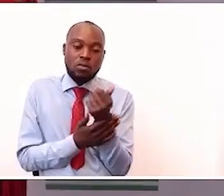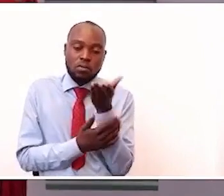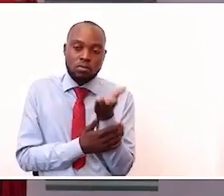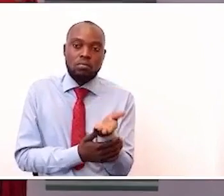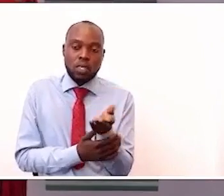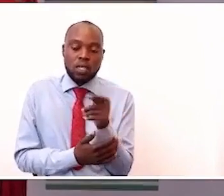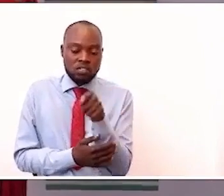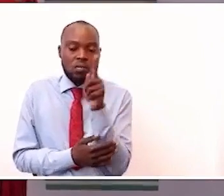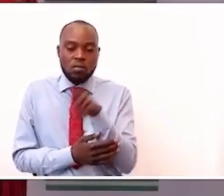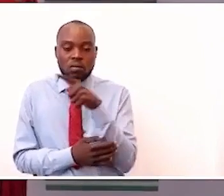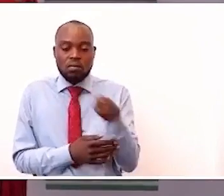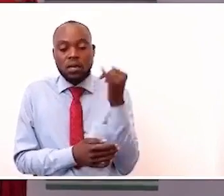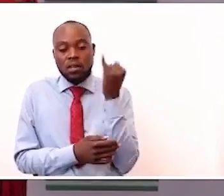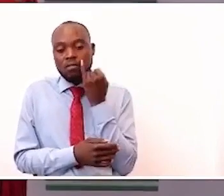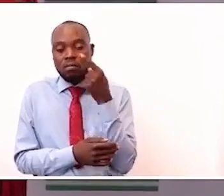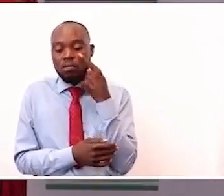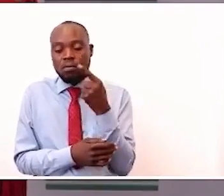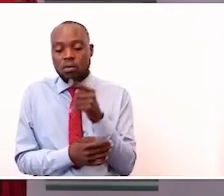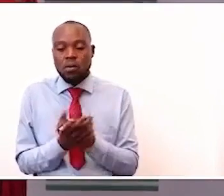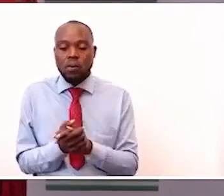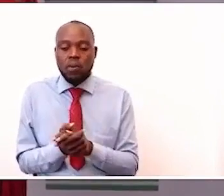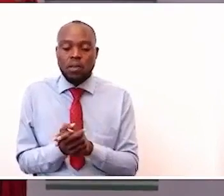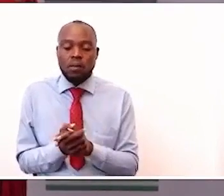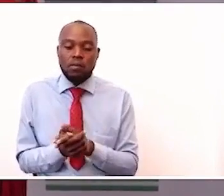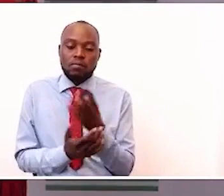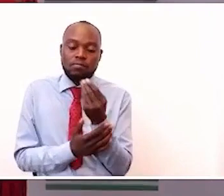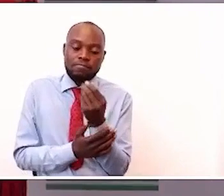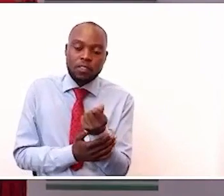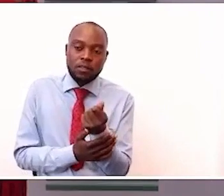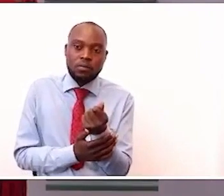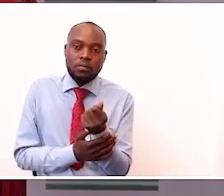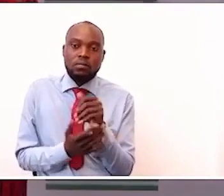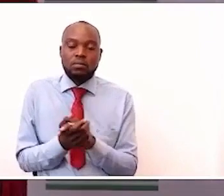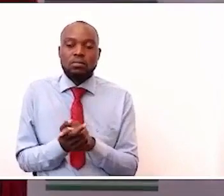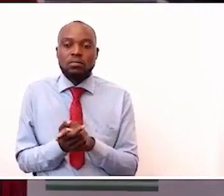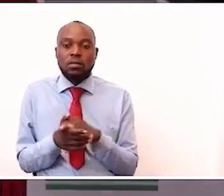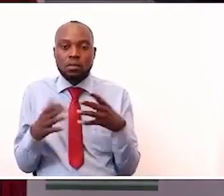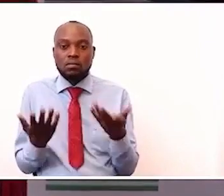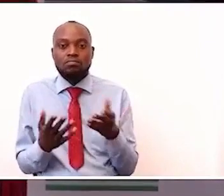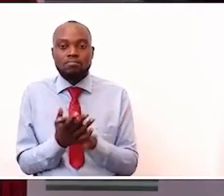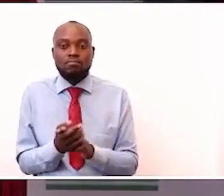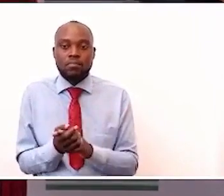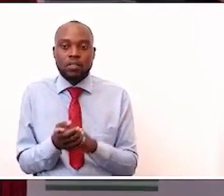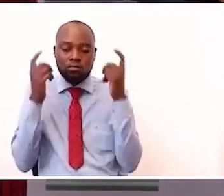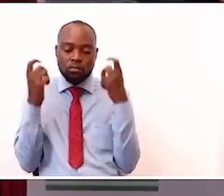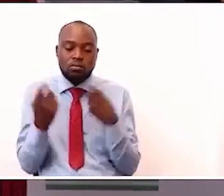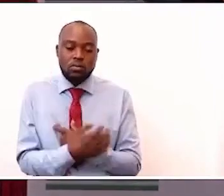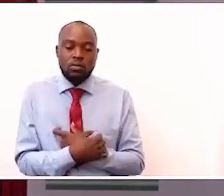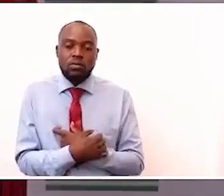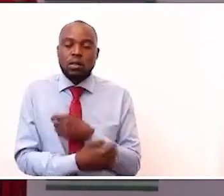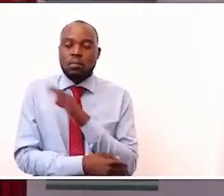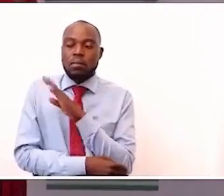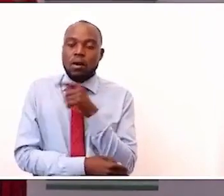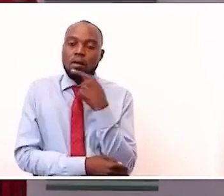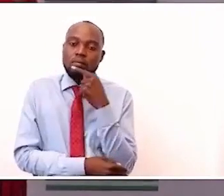will fail. If you look at the fundamentals of economic theory, as Dr. Mangini said this morning,